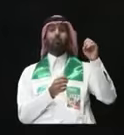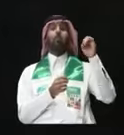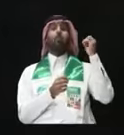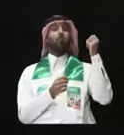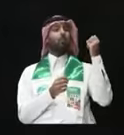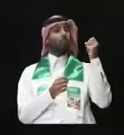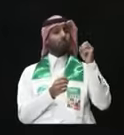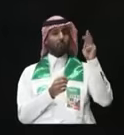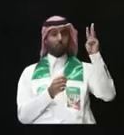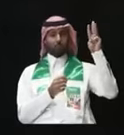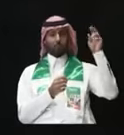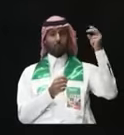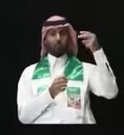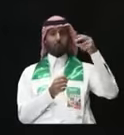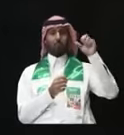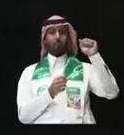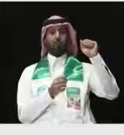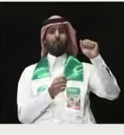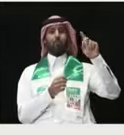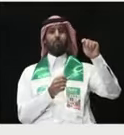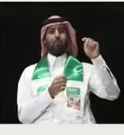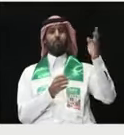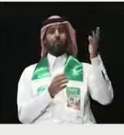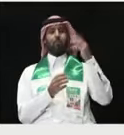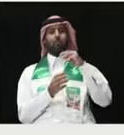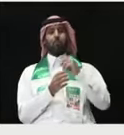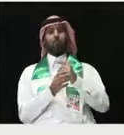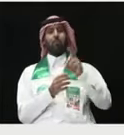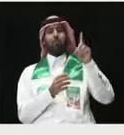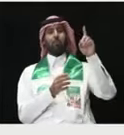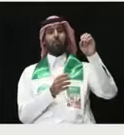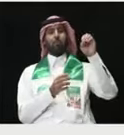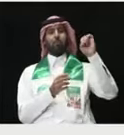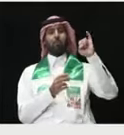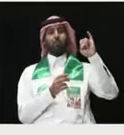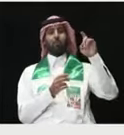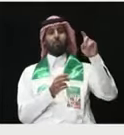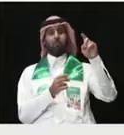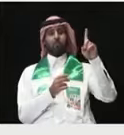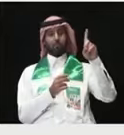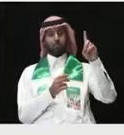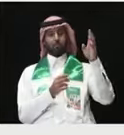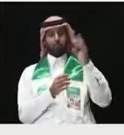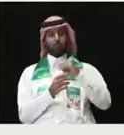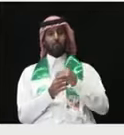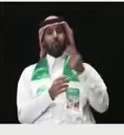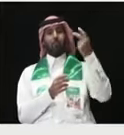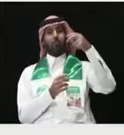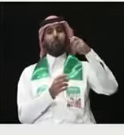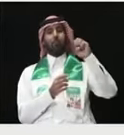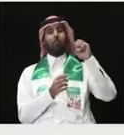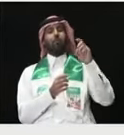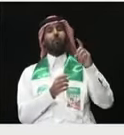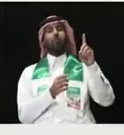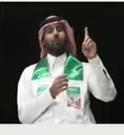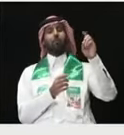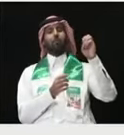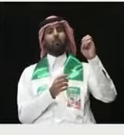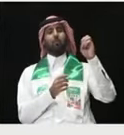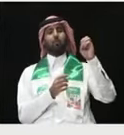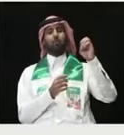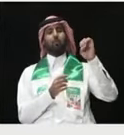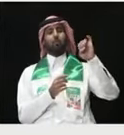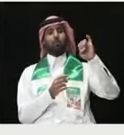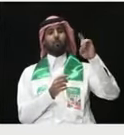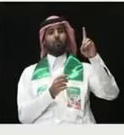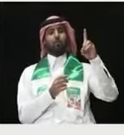watched with didn't go out? We used the did in here because we need a negative sentence.